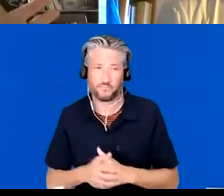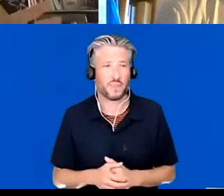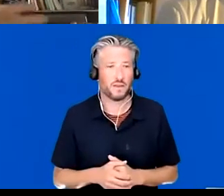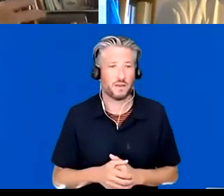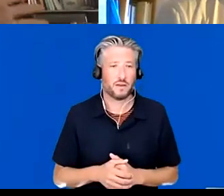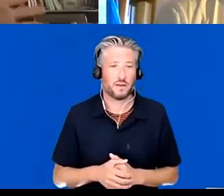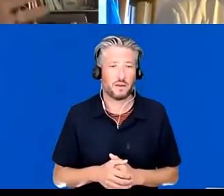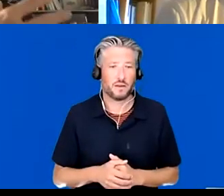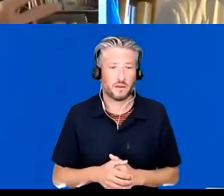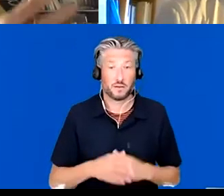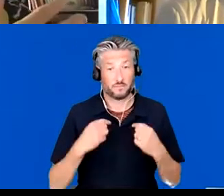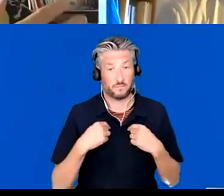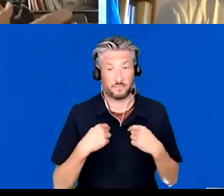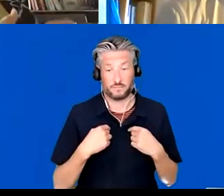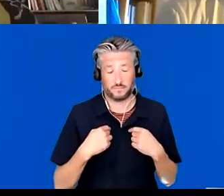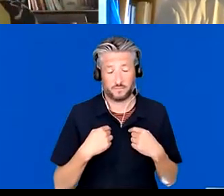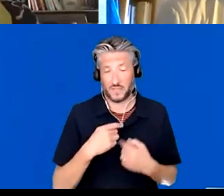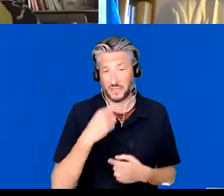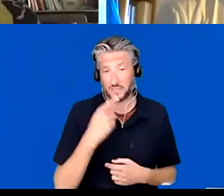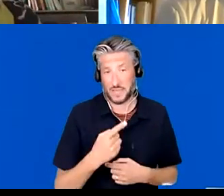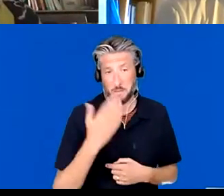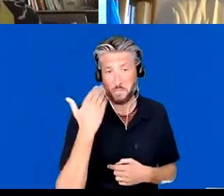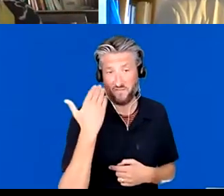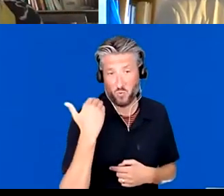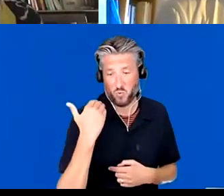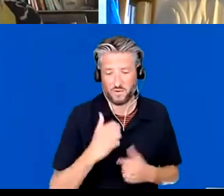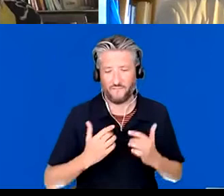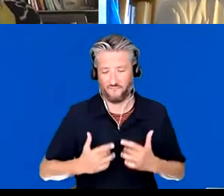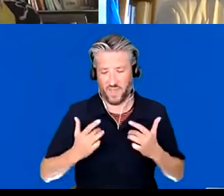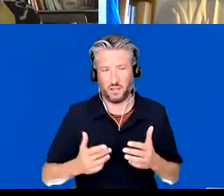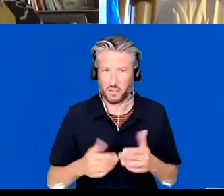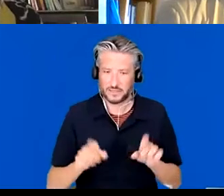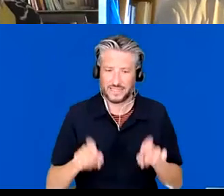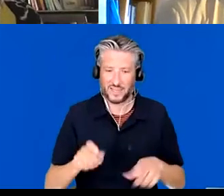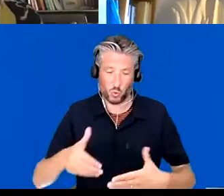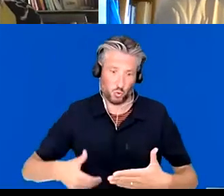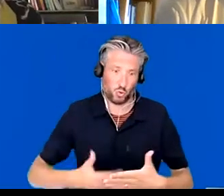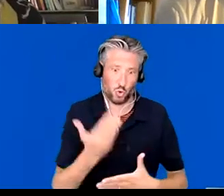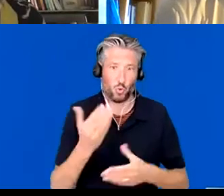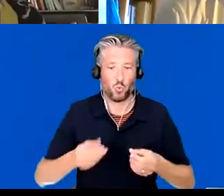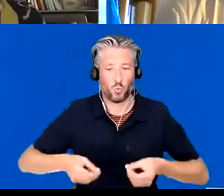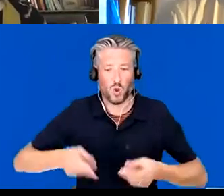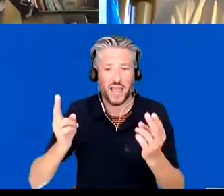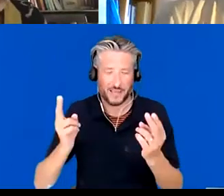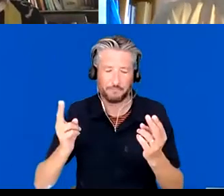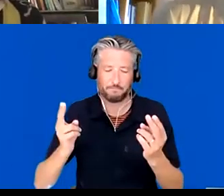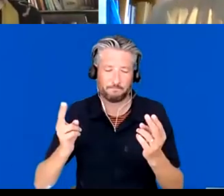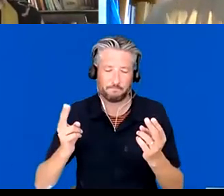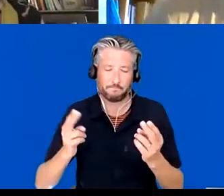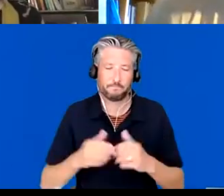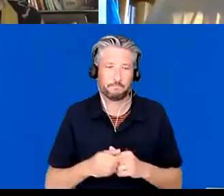said, totally new transformation, and as I said, not a translation. And with that, we can also